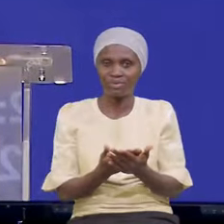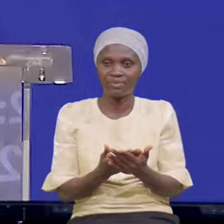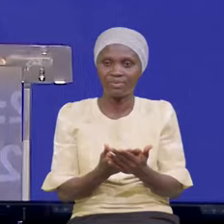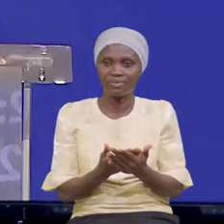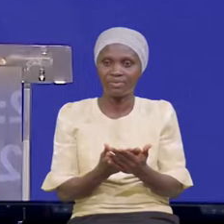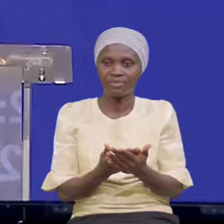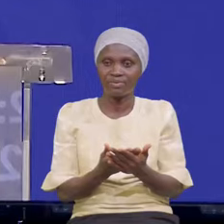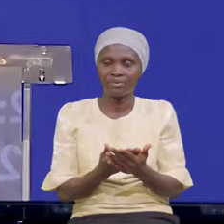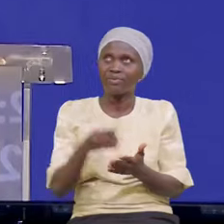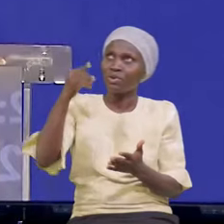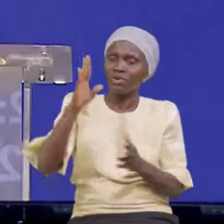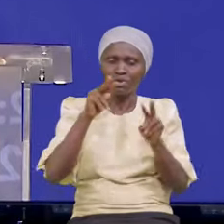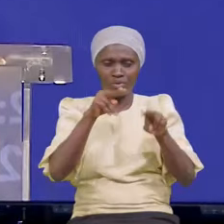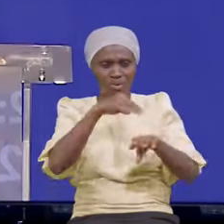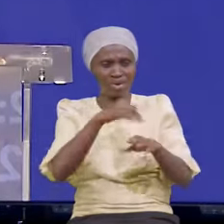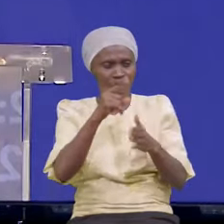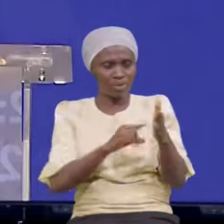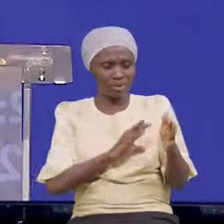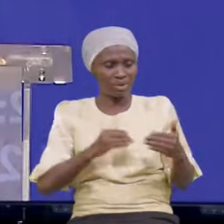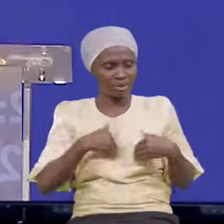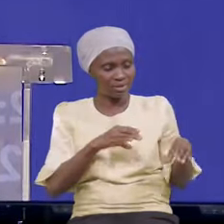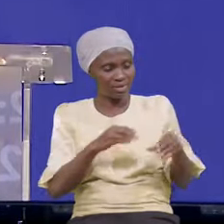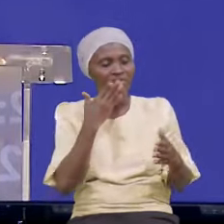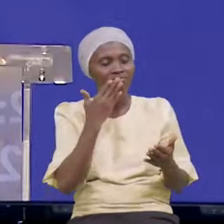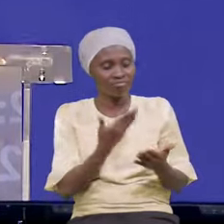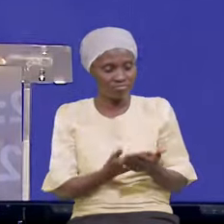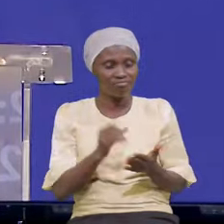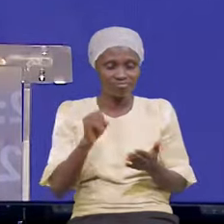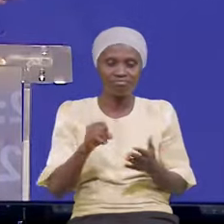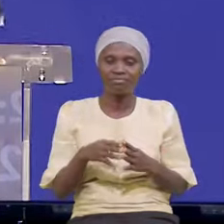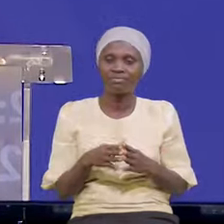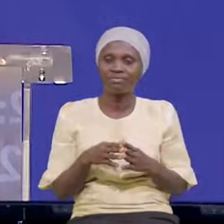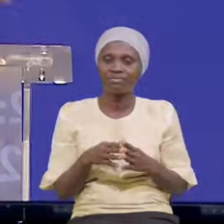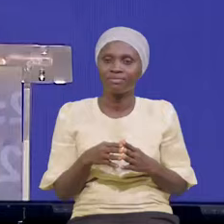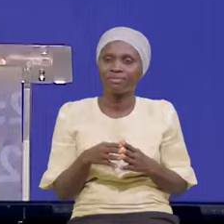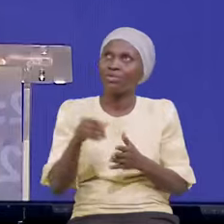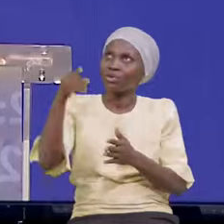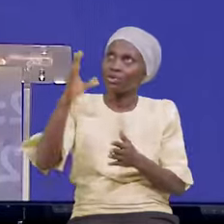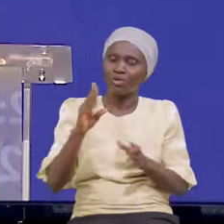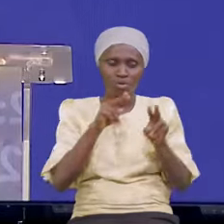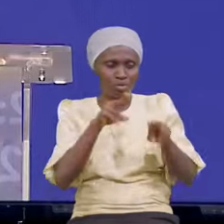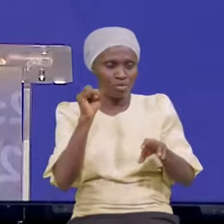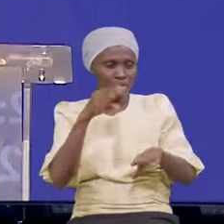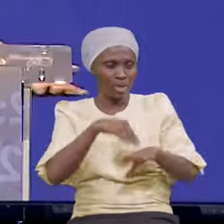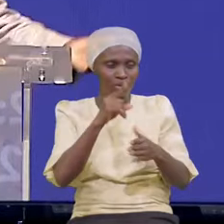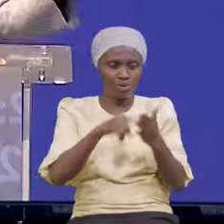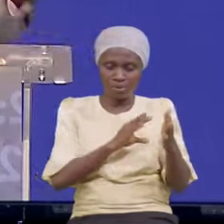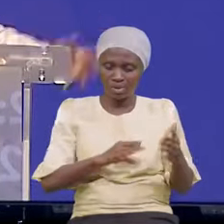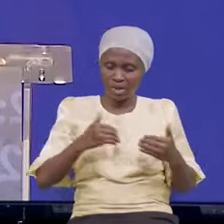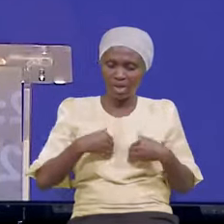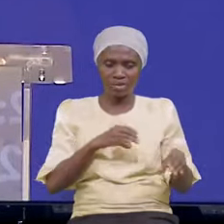vachadu, God looks at what Christ has done, good, Christu e manchi chesado manam chuddama, God looks at what Christ has